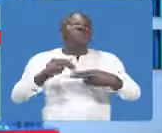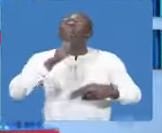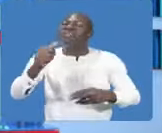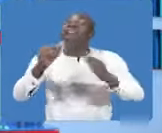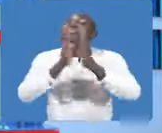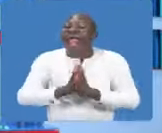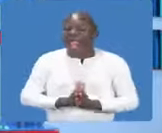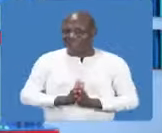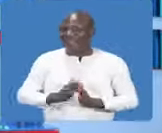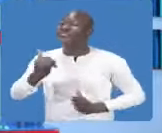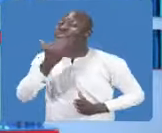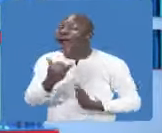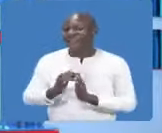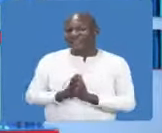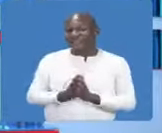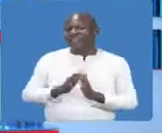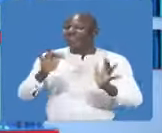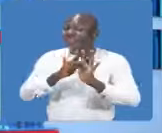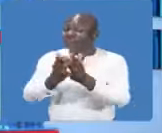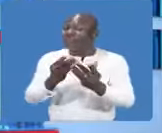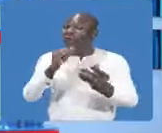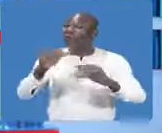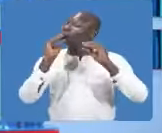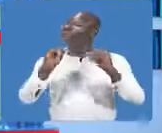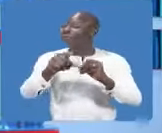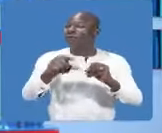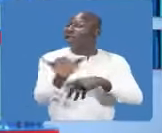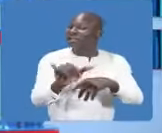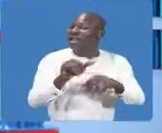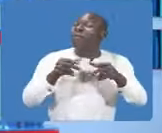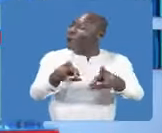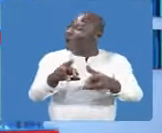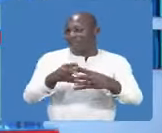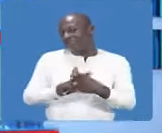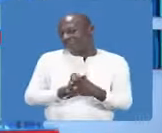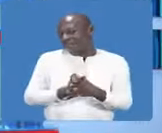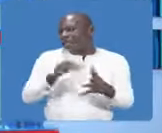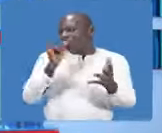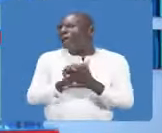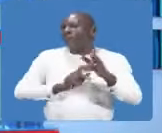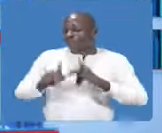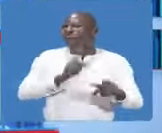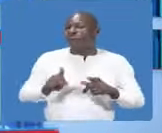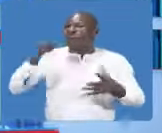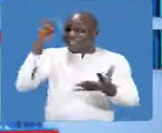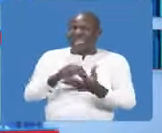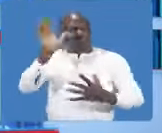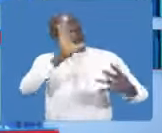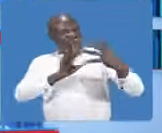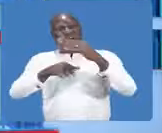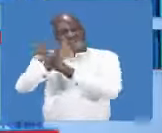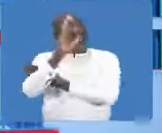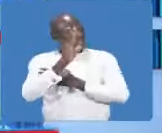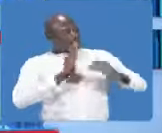mpae bo enye mpae na abo no ye won paye e o bible mu wati ana a won nipa e ko jire nyame anim